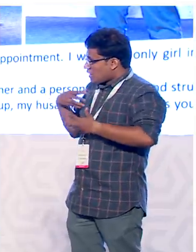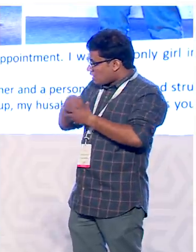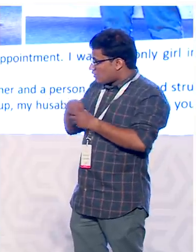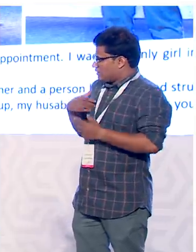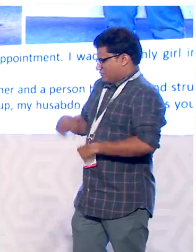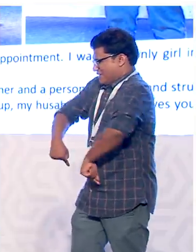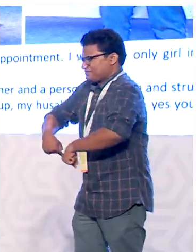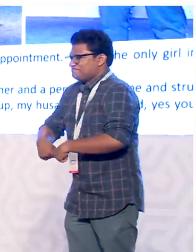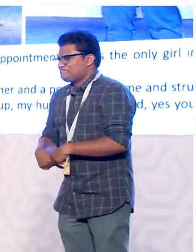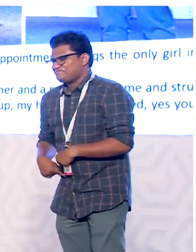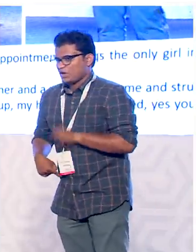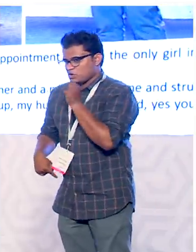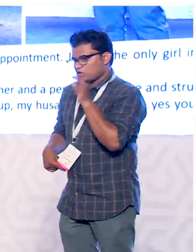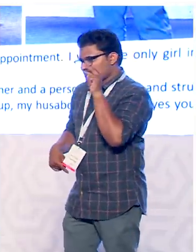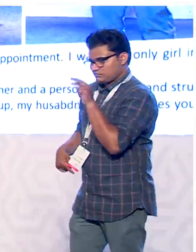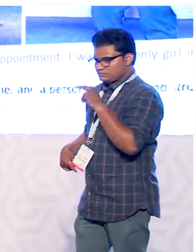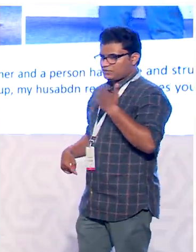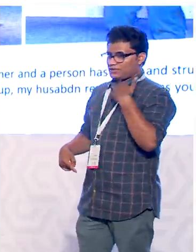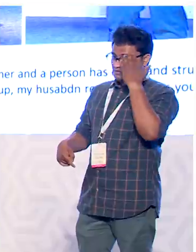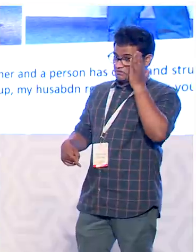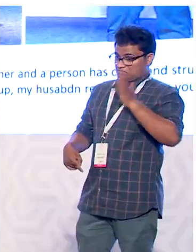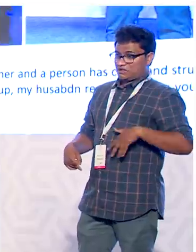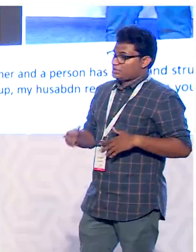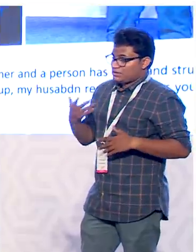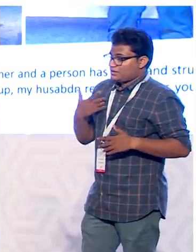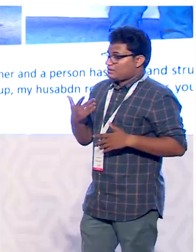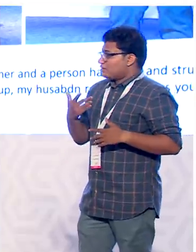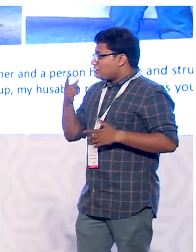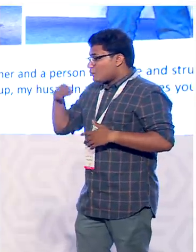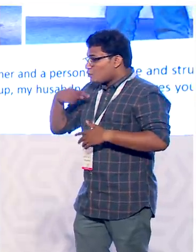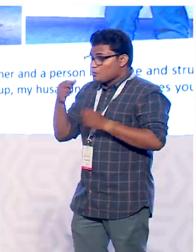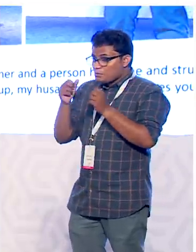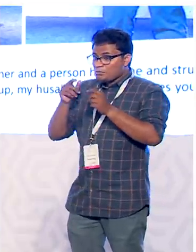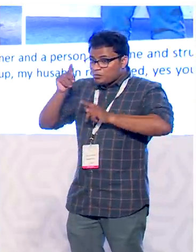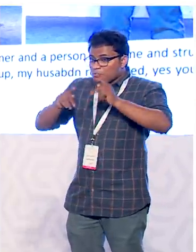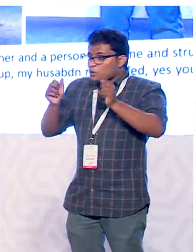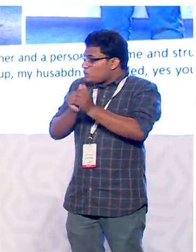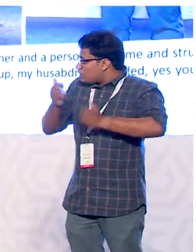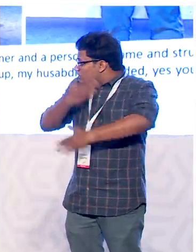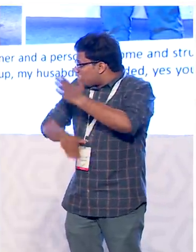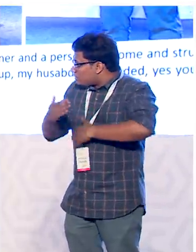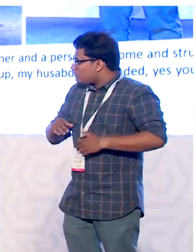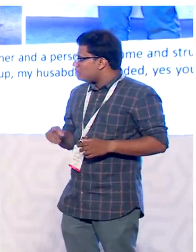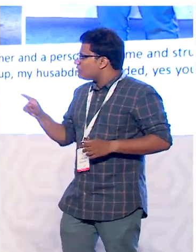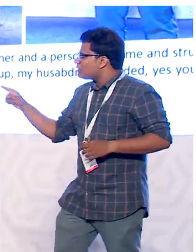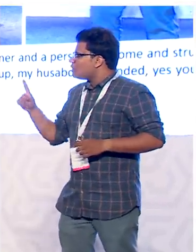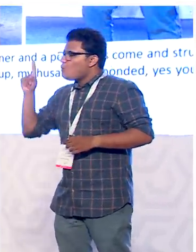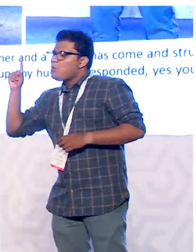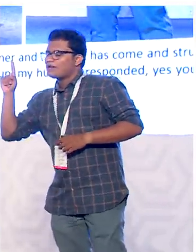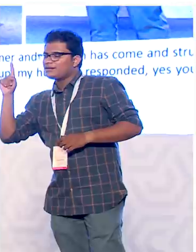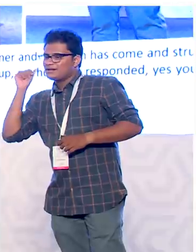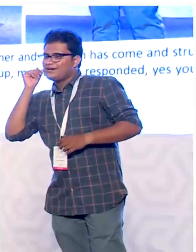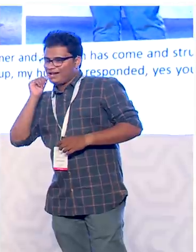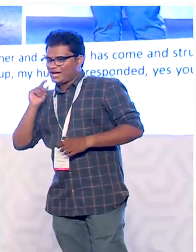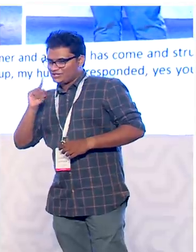now, I don't seem to know anybody in the film industry who is a person with disability. I think there's this girl, I forget her name, I'm not able to